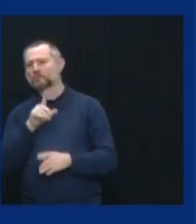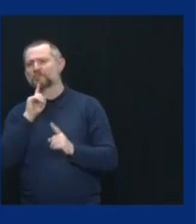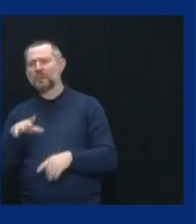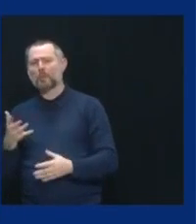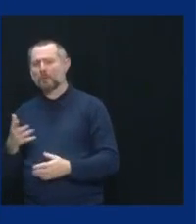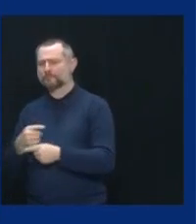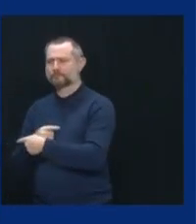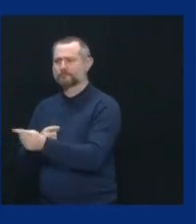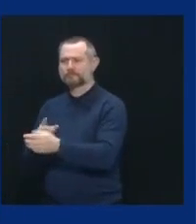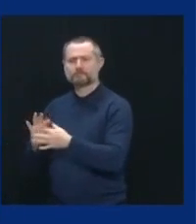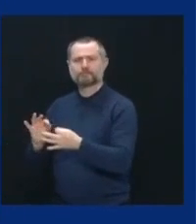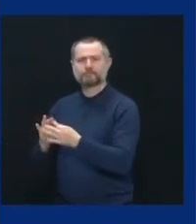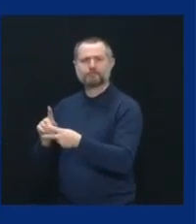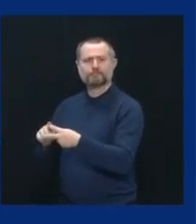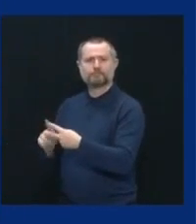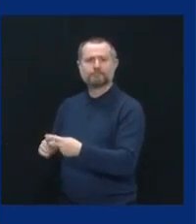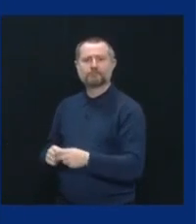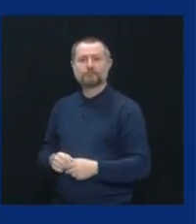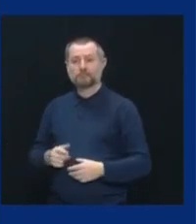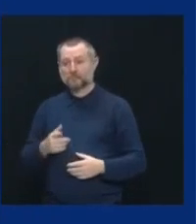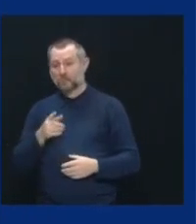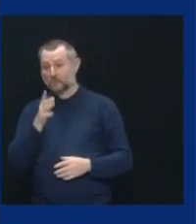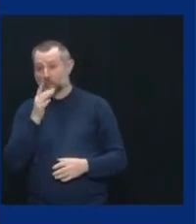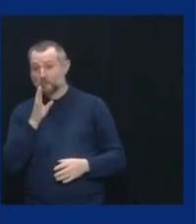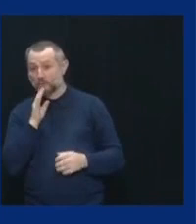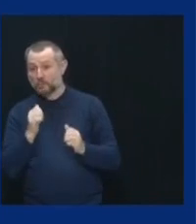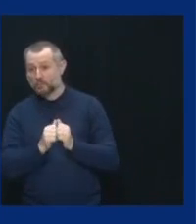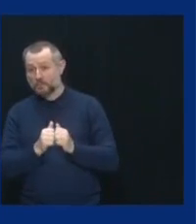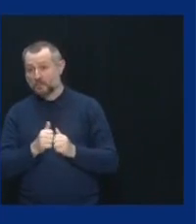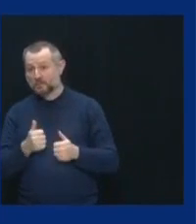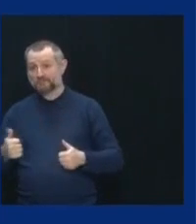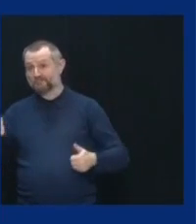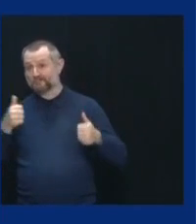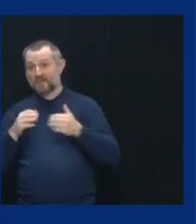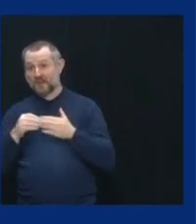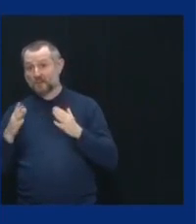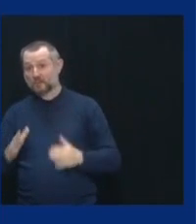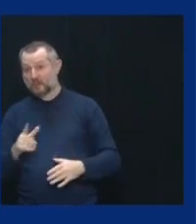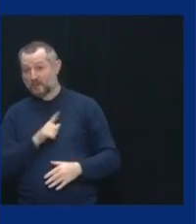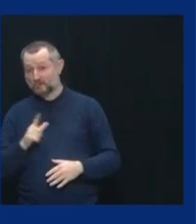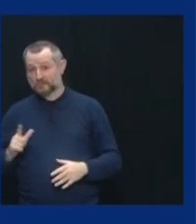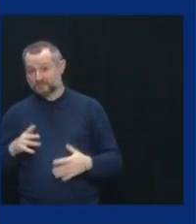and, have you spoken to the legislative leaders about this?